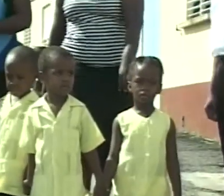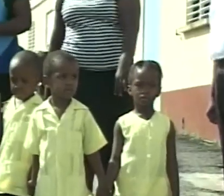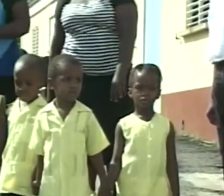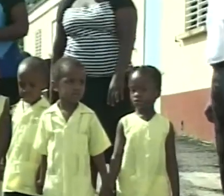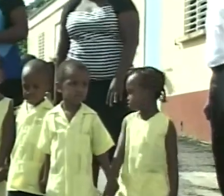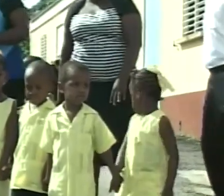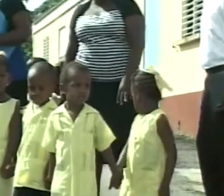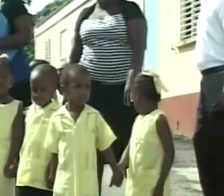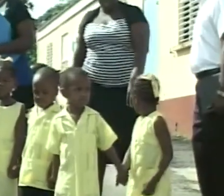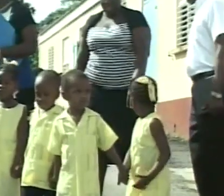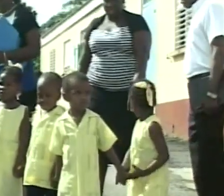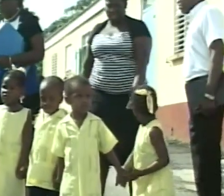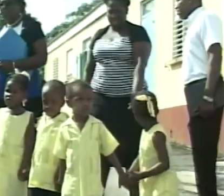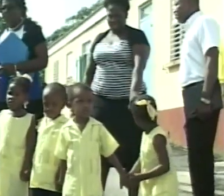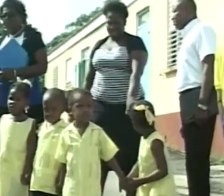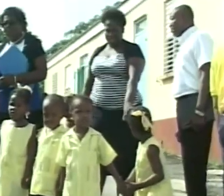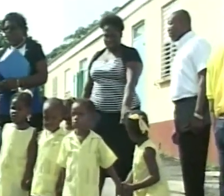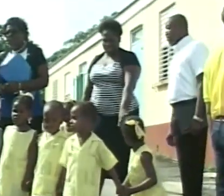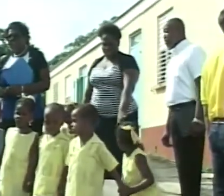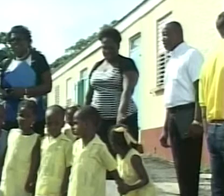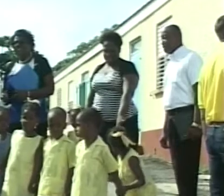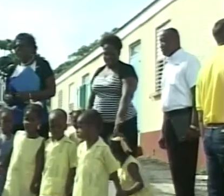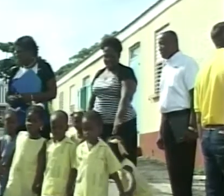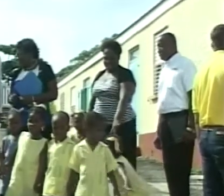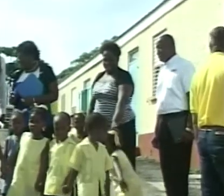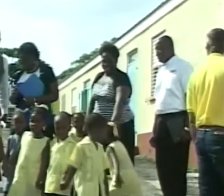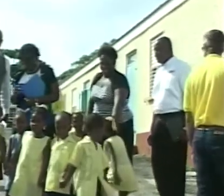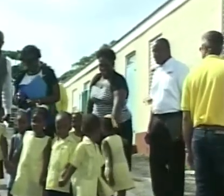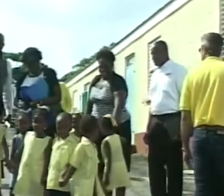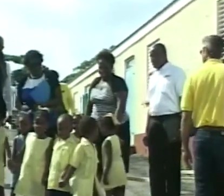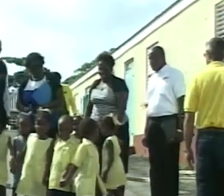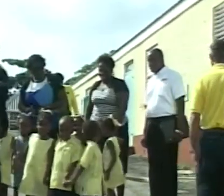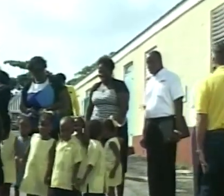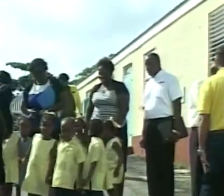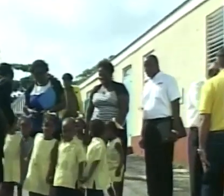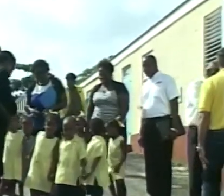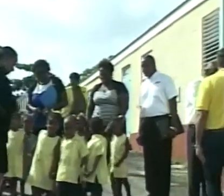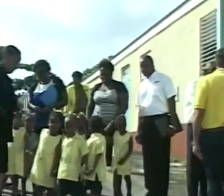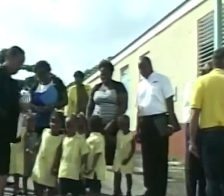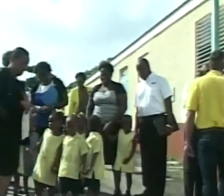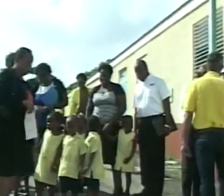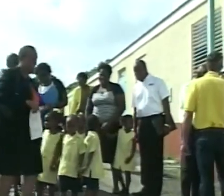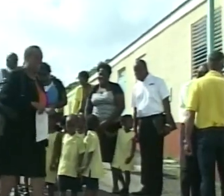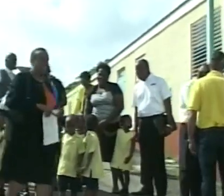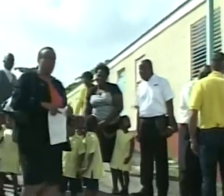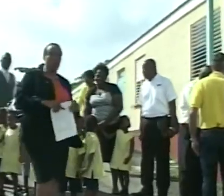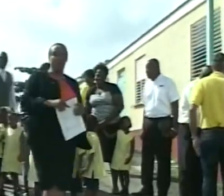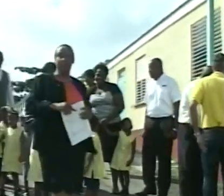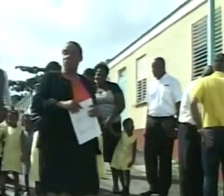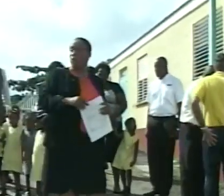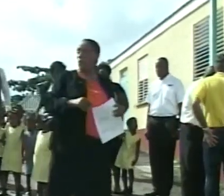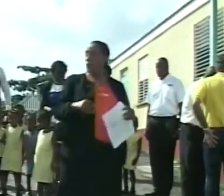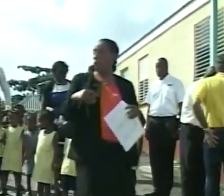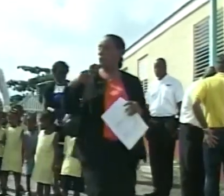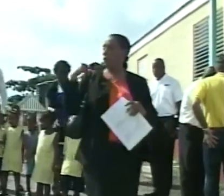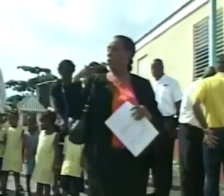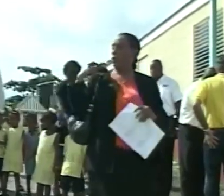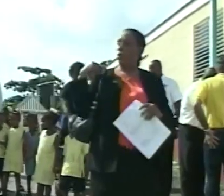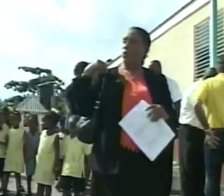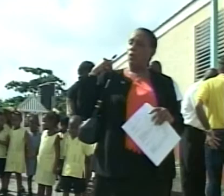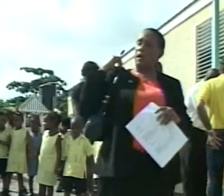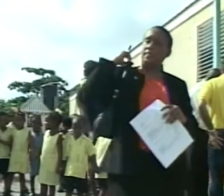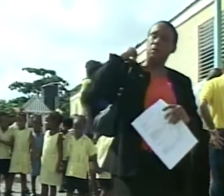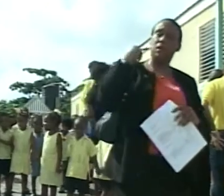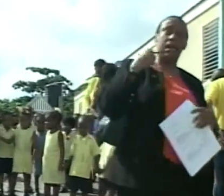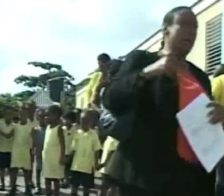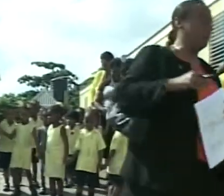making their way to and from school. And in response to the cries of parents and staff, the Ministry of Transport and Works has stepped